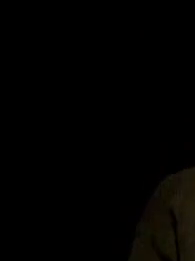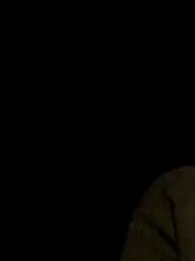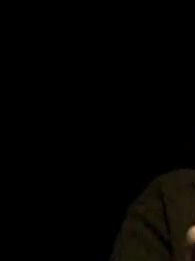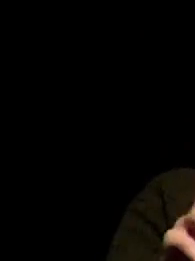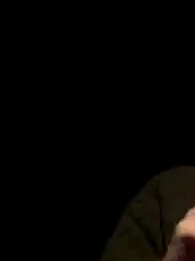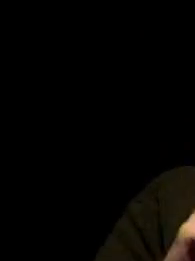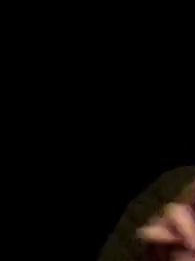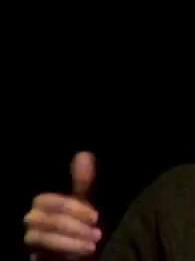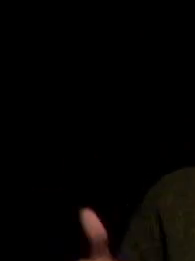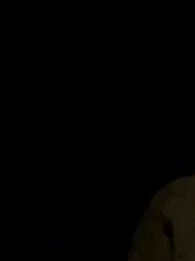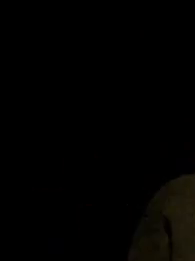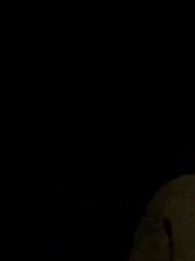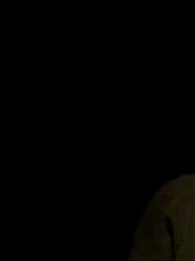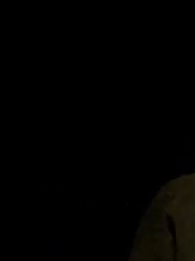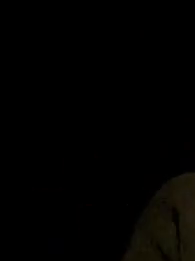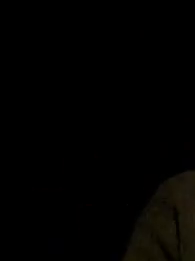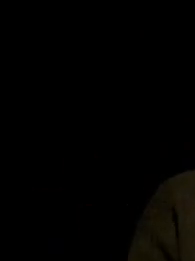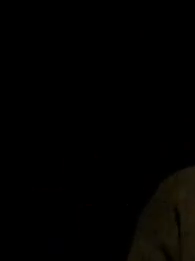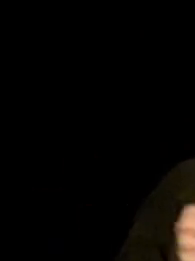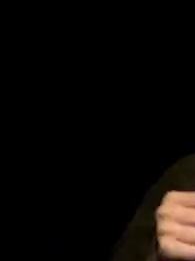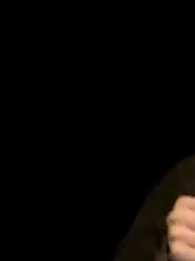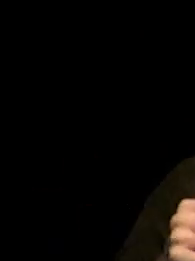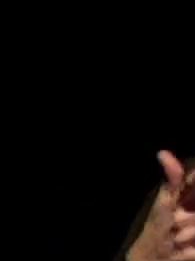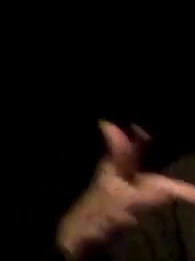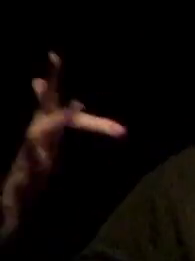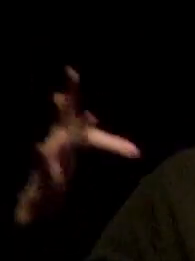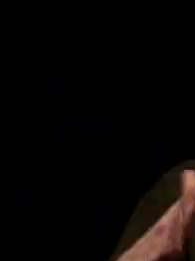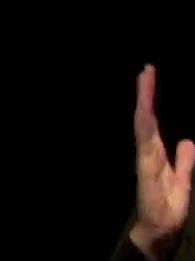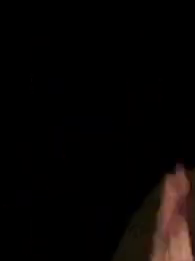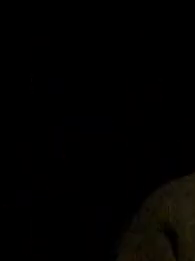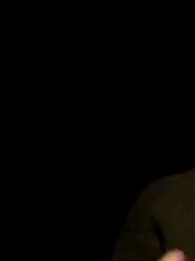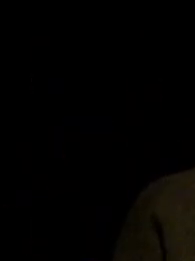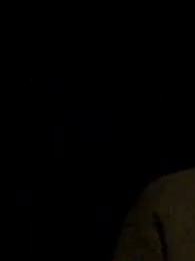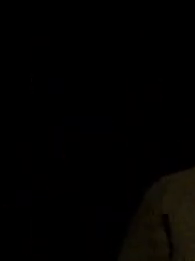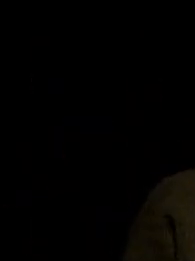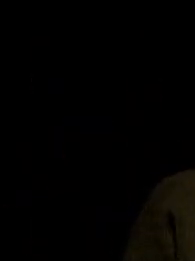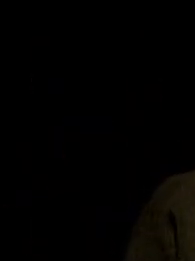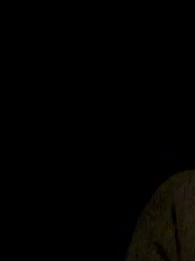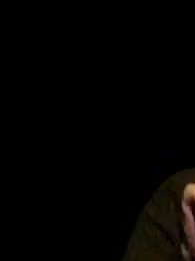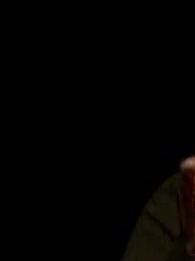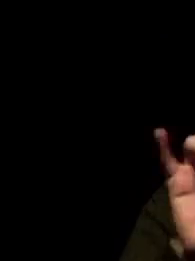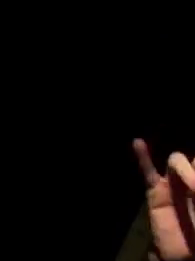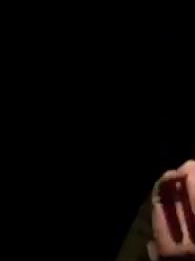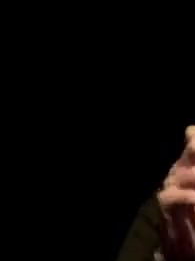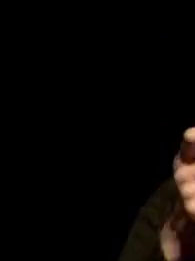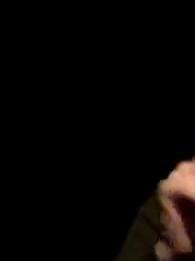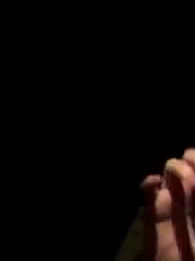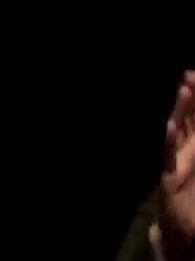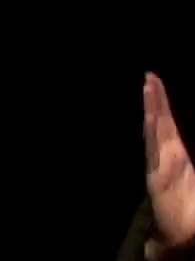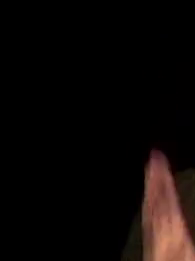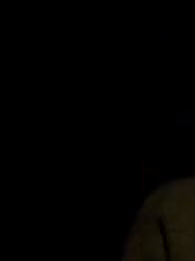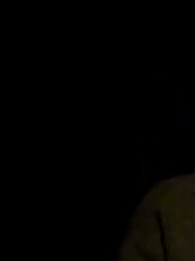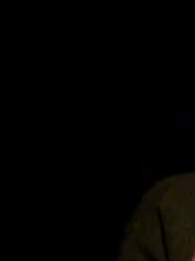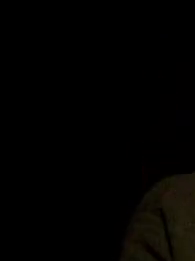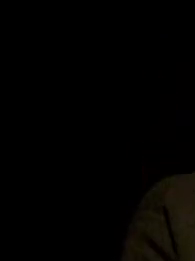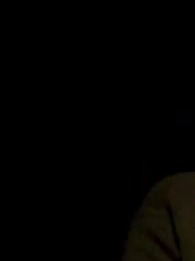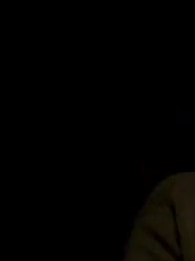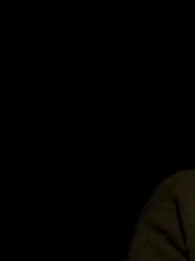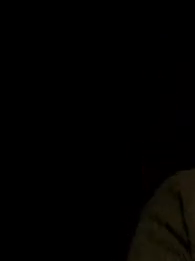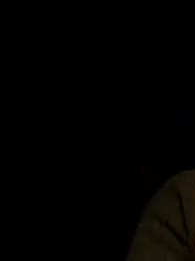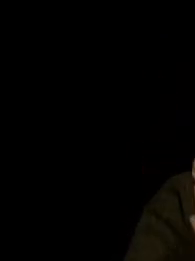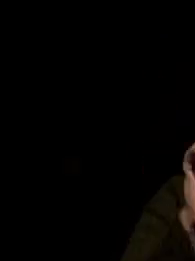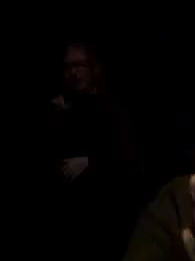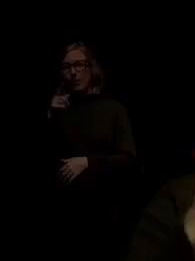to be able to introduce our distinguished lineup of speakers. Our keynote speaker today is Dr. Gilbert Gonzalez.